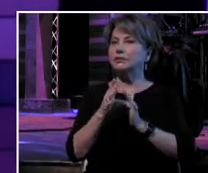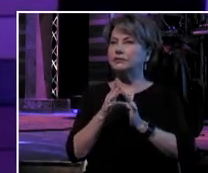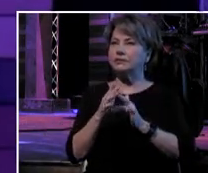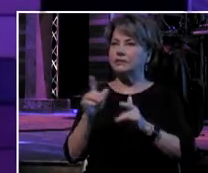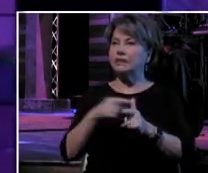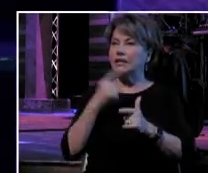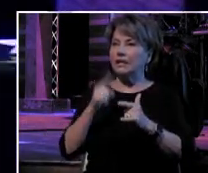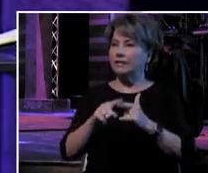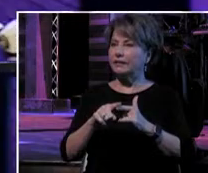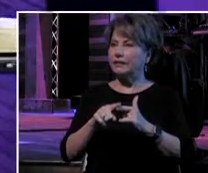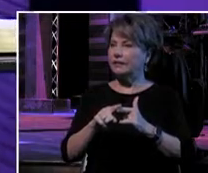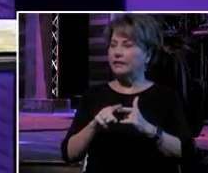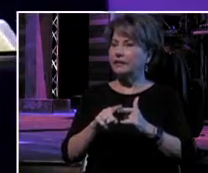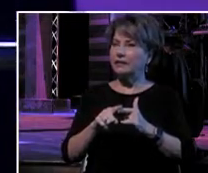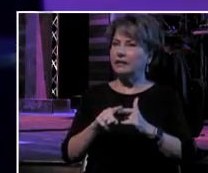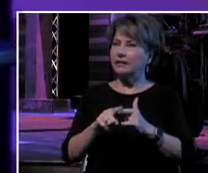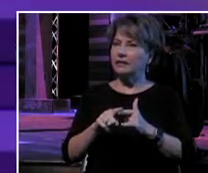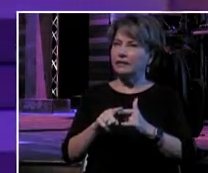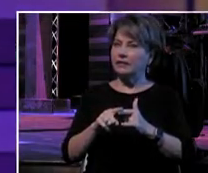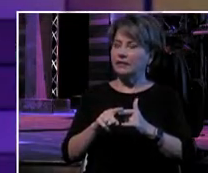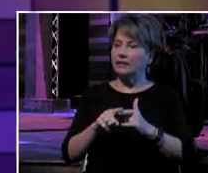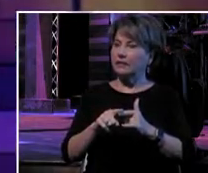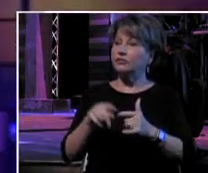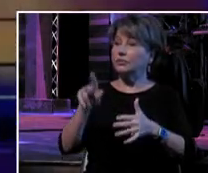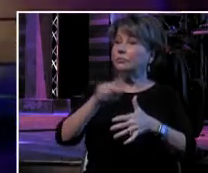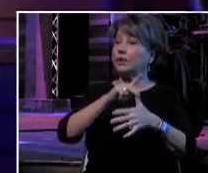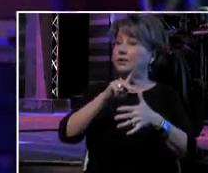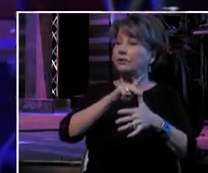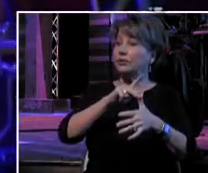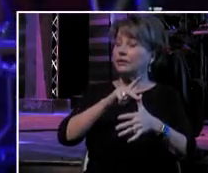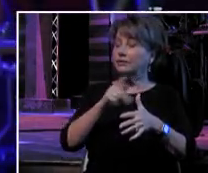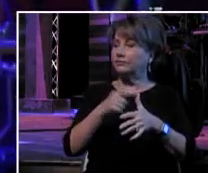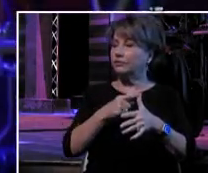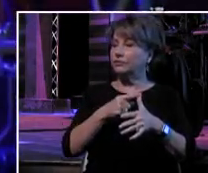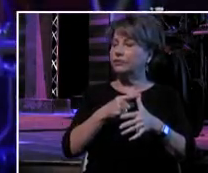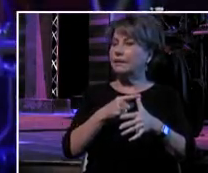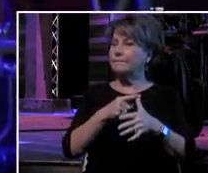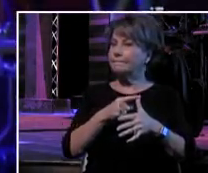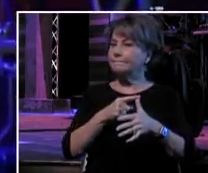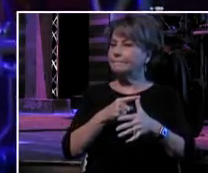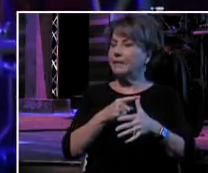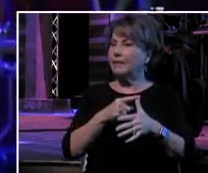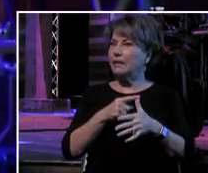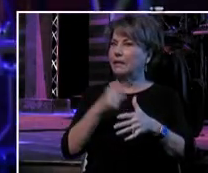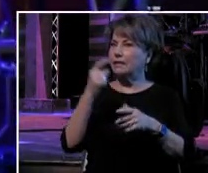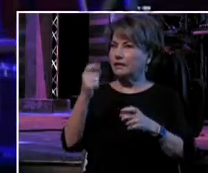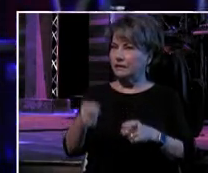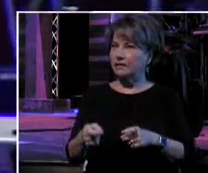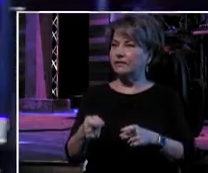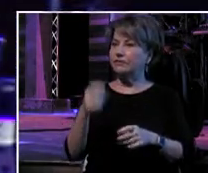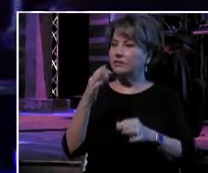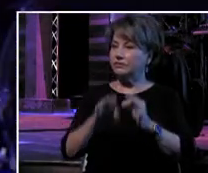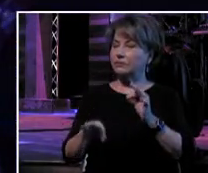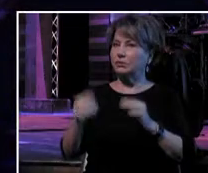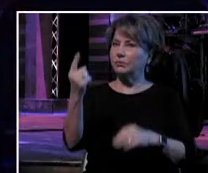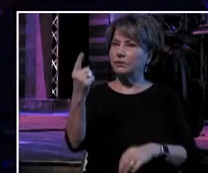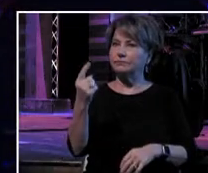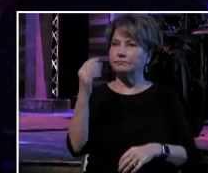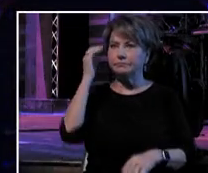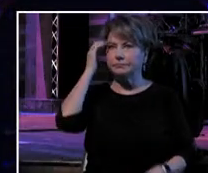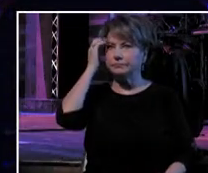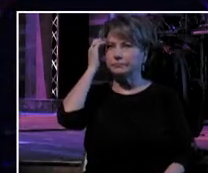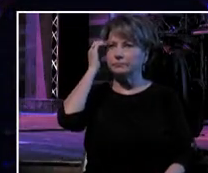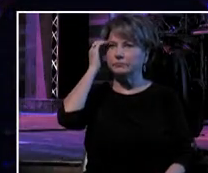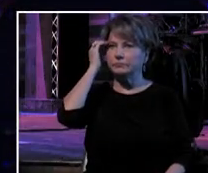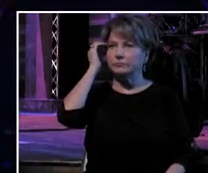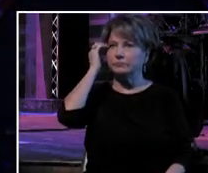you will find yourself in the right priority, in the right perspective there. But I'm going to give you even simpler one, and here it is.